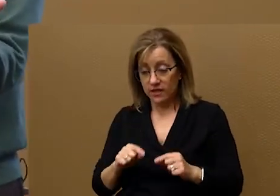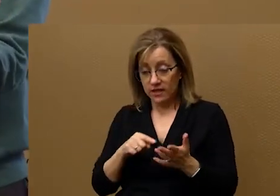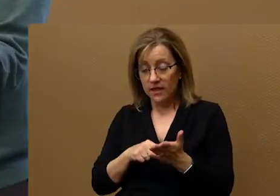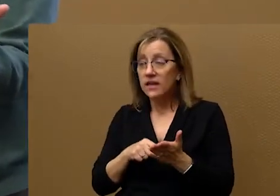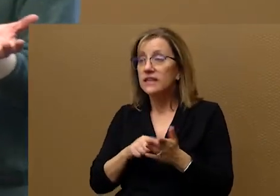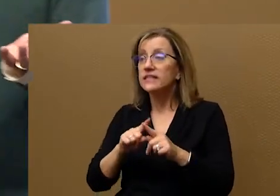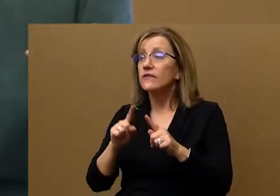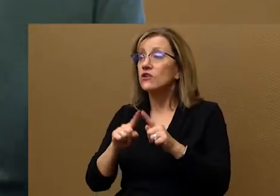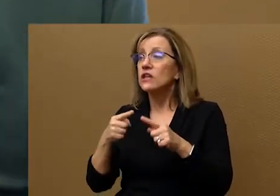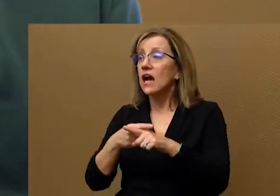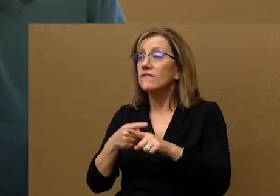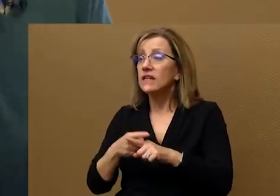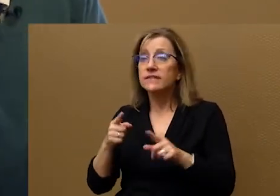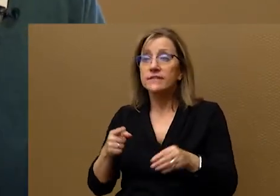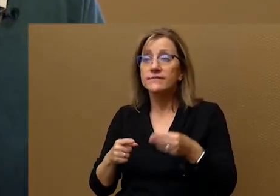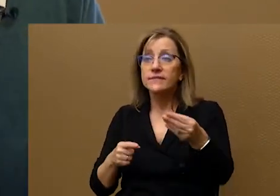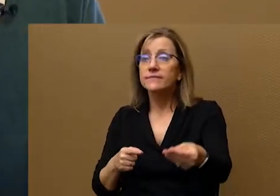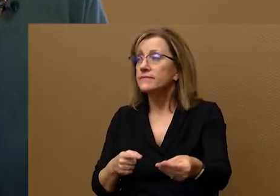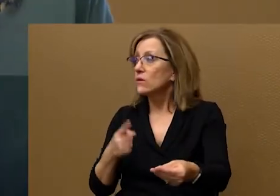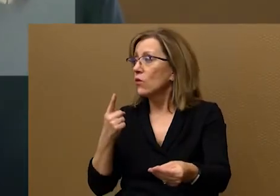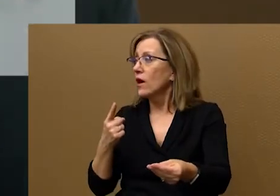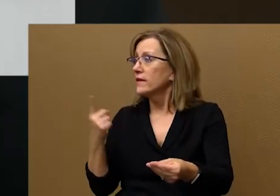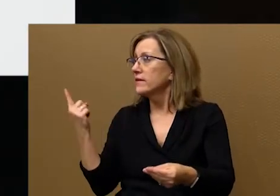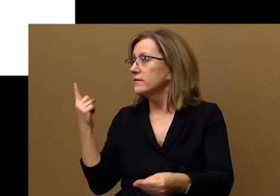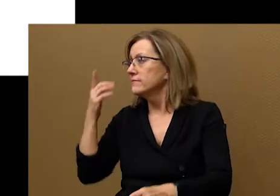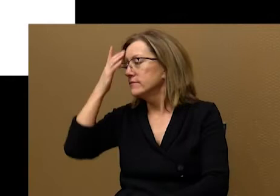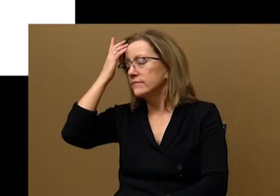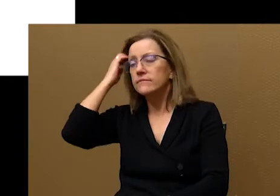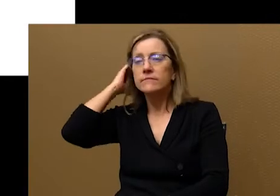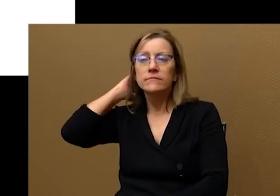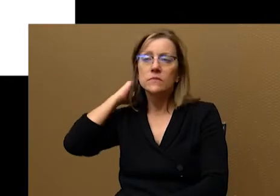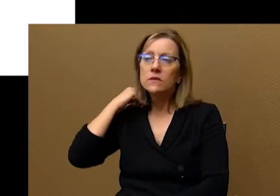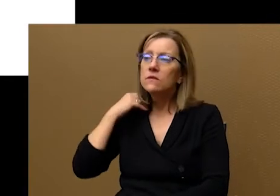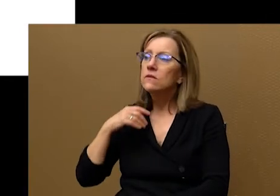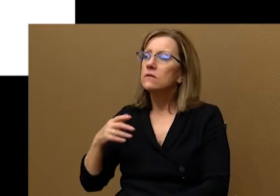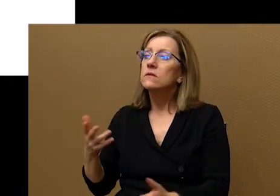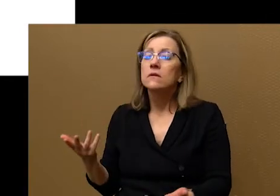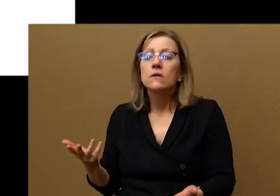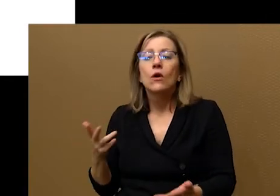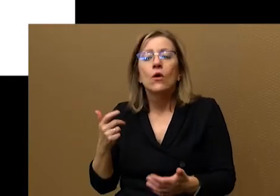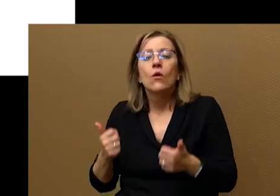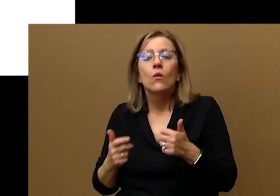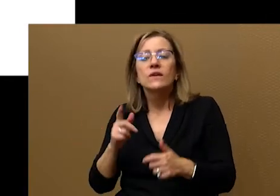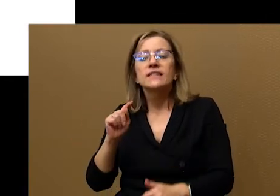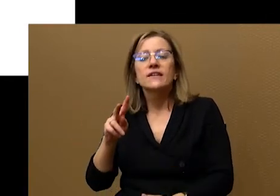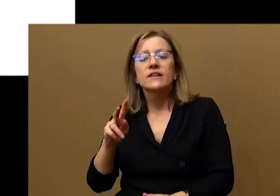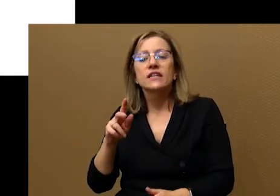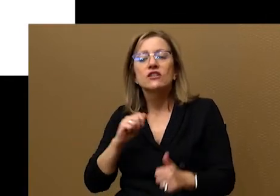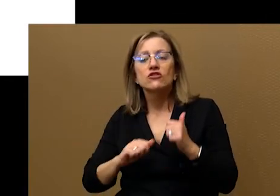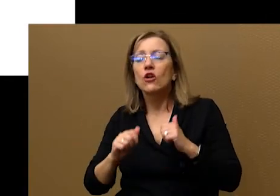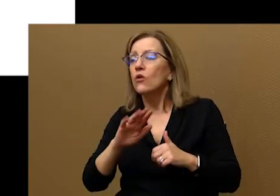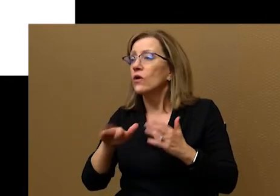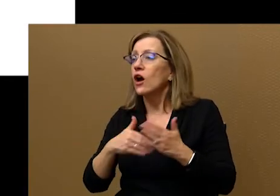might be one. Here's another. What TV show are we going to watch? This comes up all the time in group